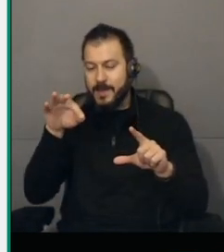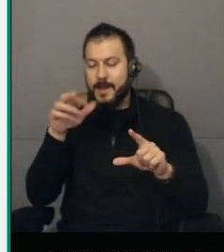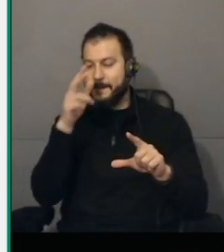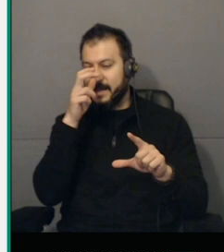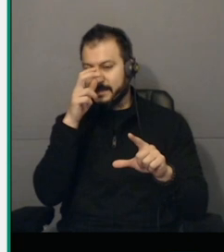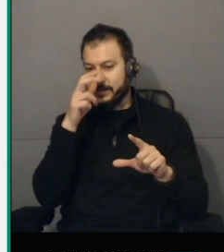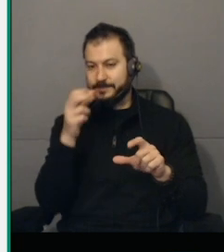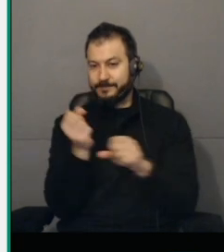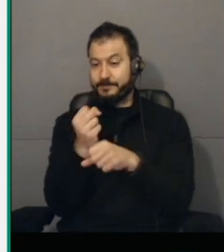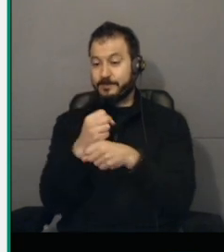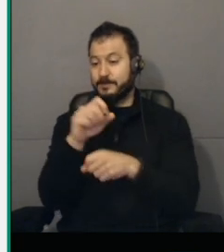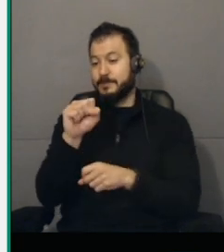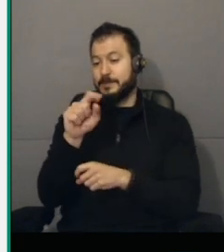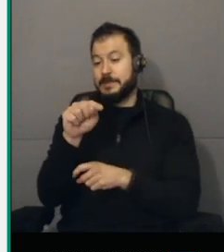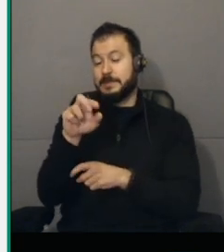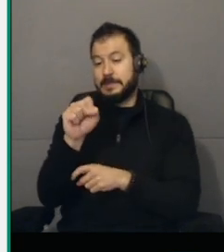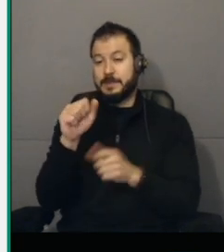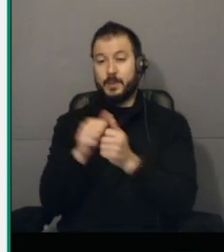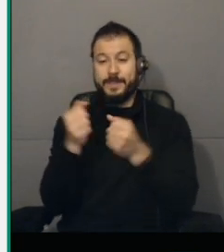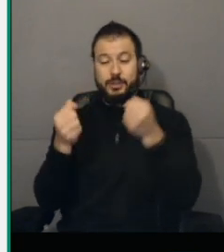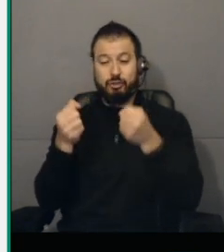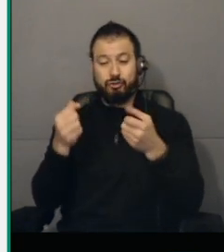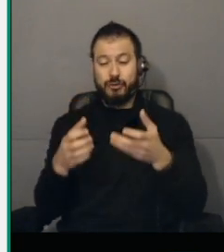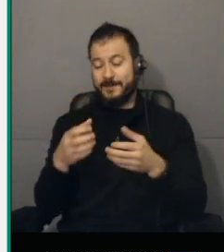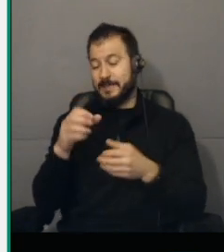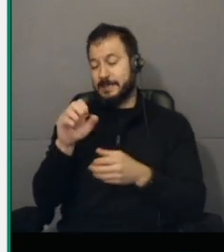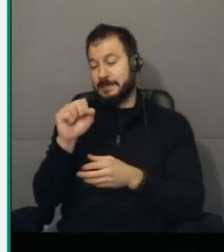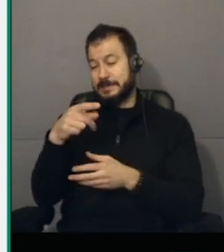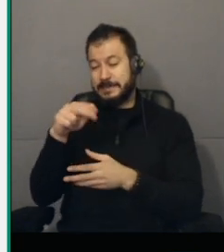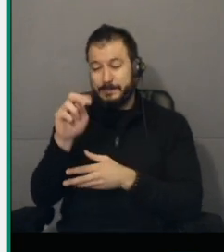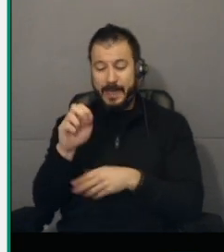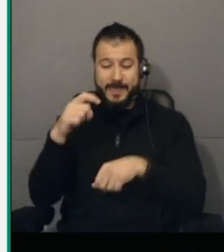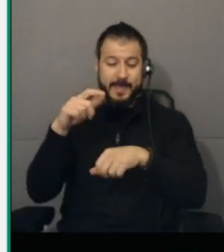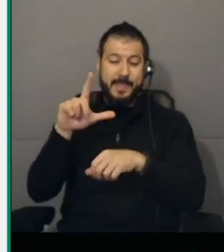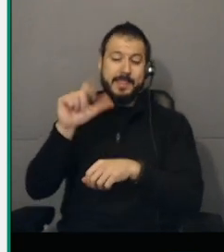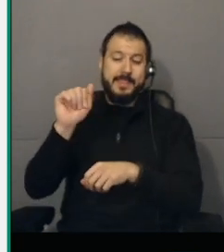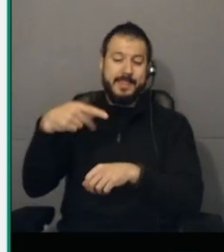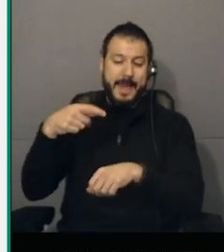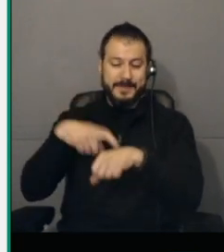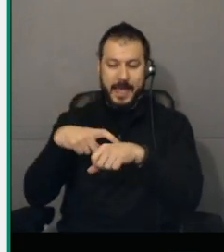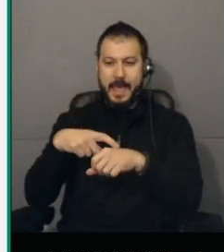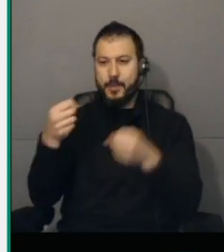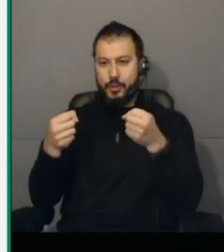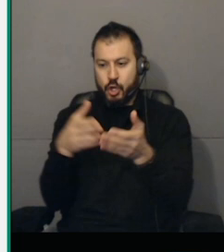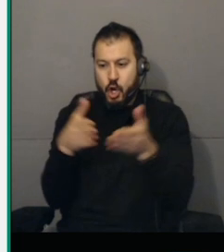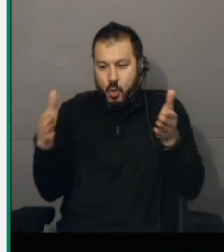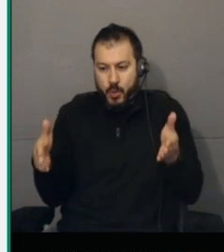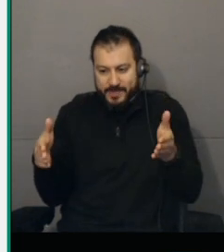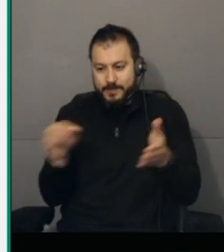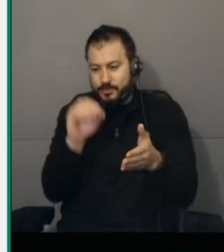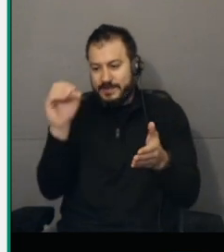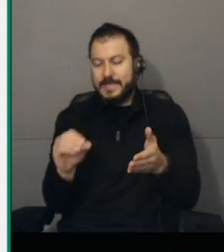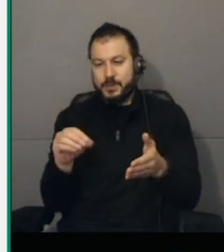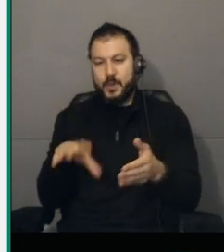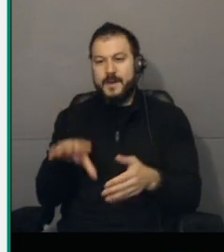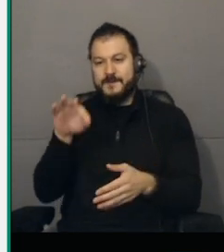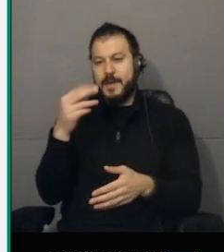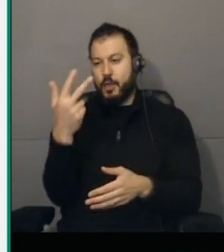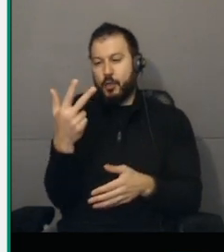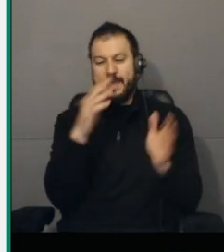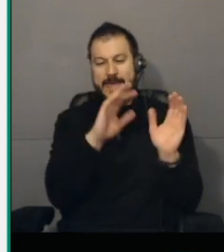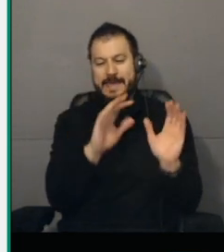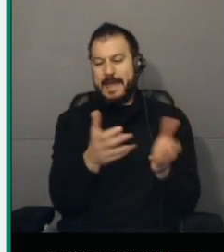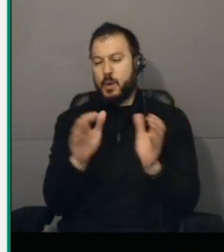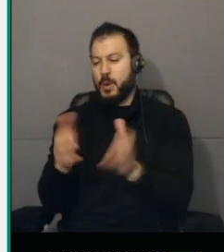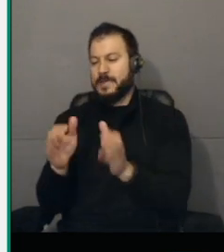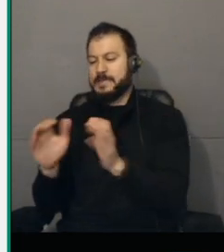By generating stats associated with the driving spline, the lap time, and car width percentage, we passively find three categories of